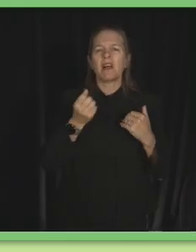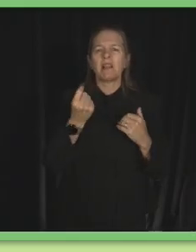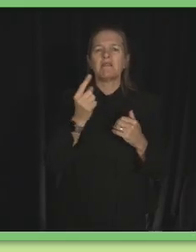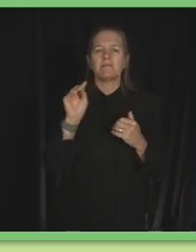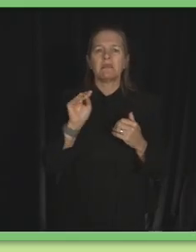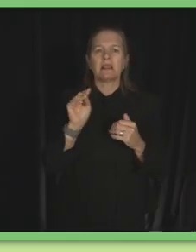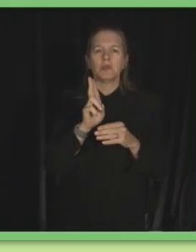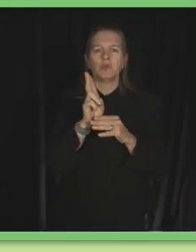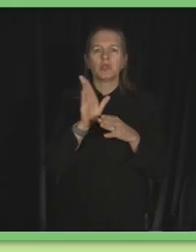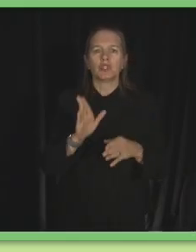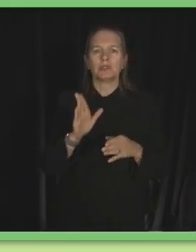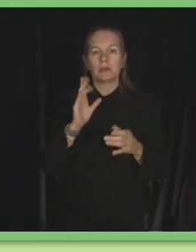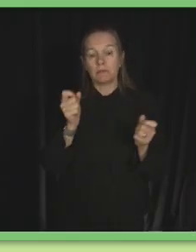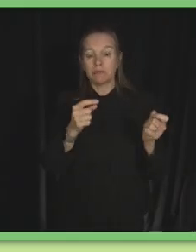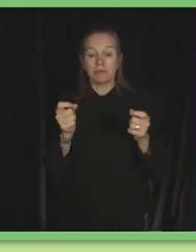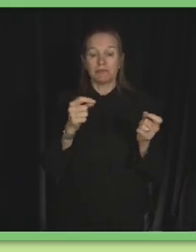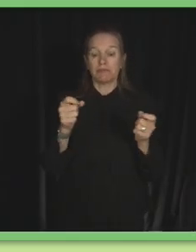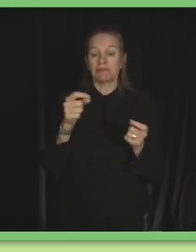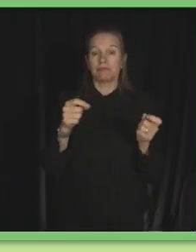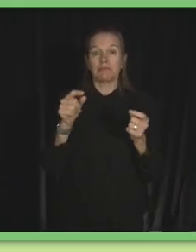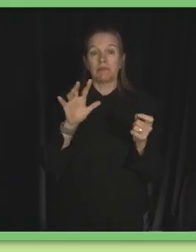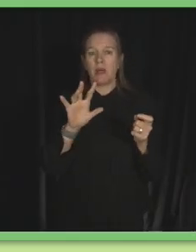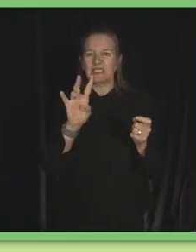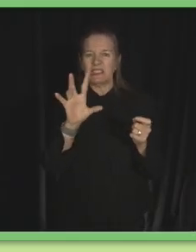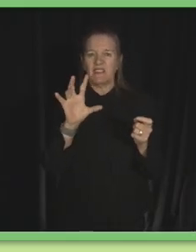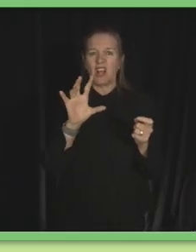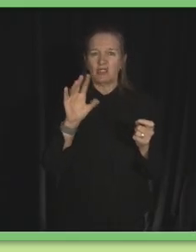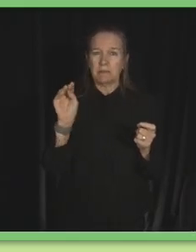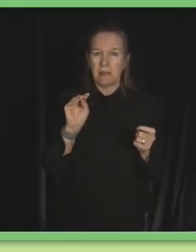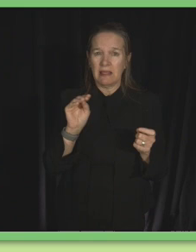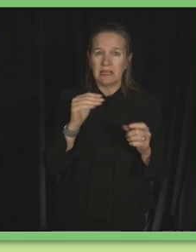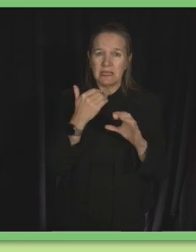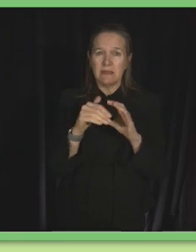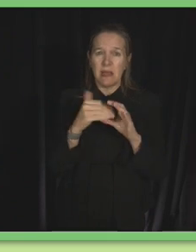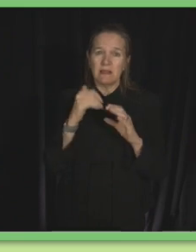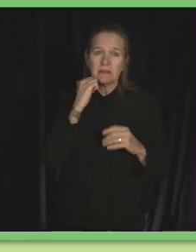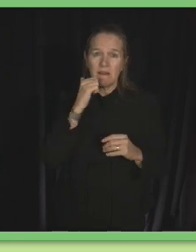users sending about 700 million emails every day.